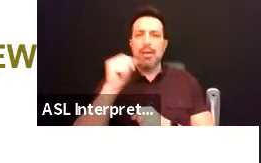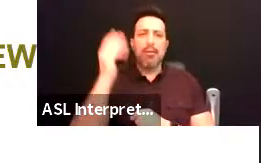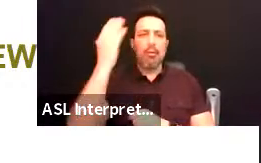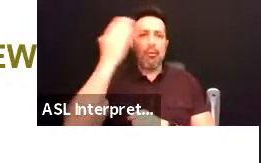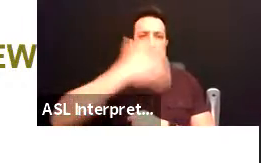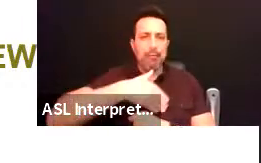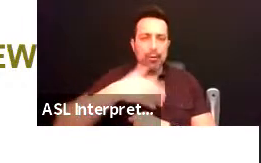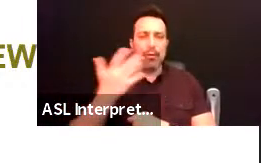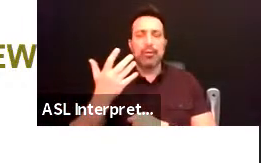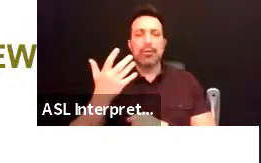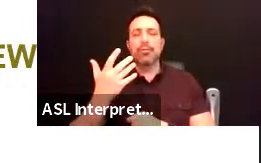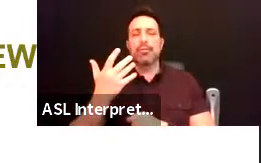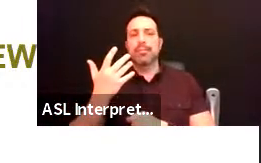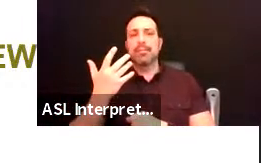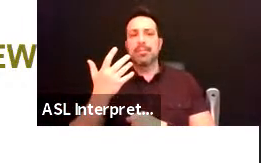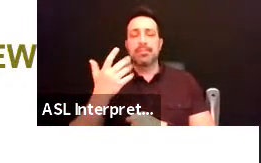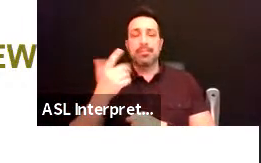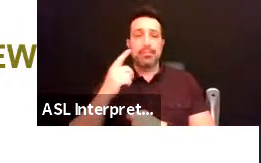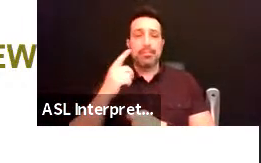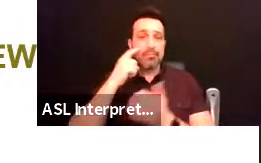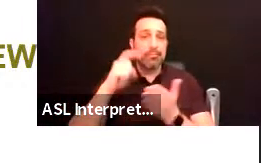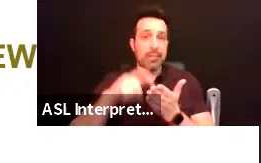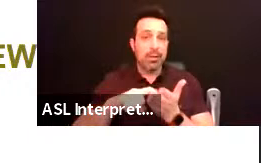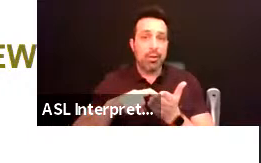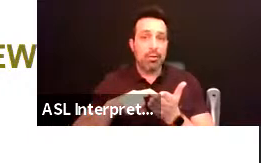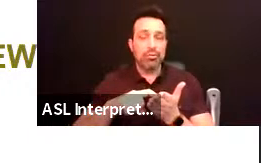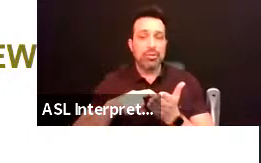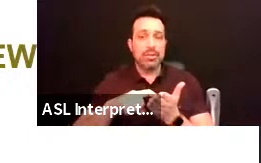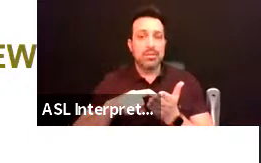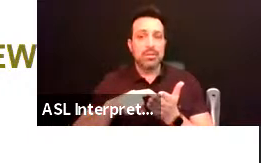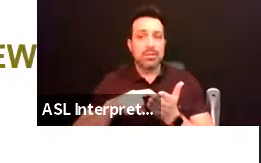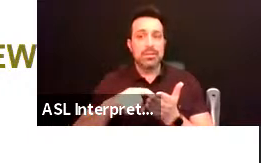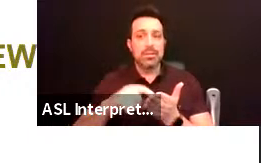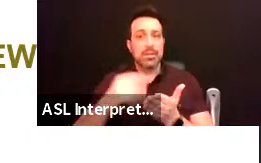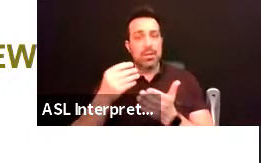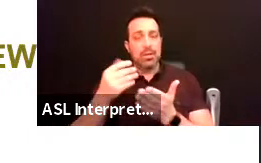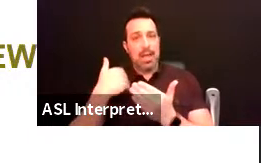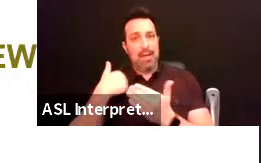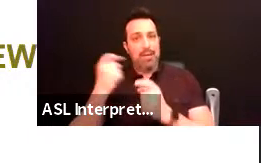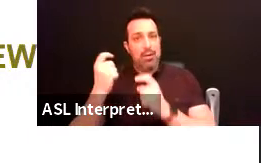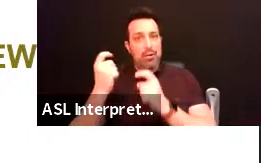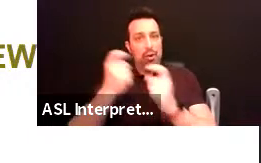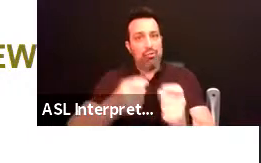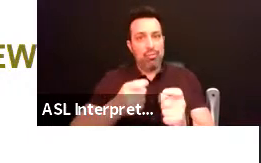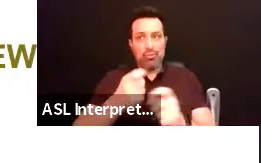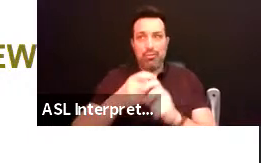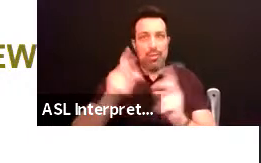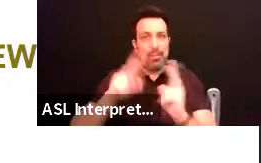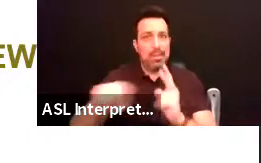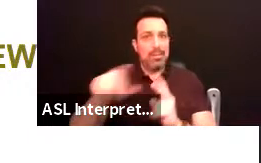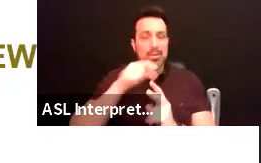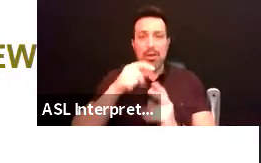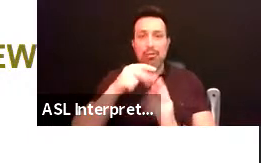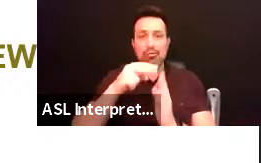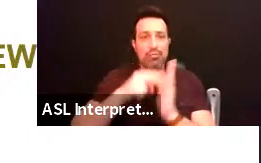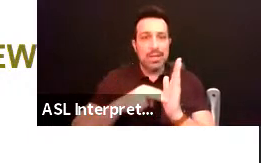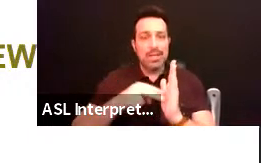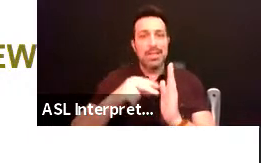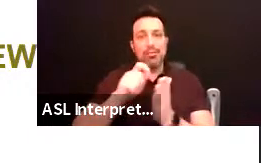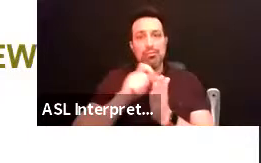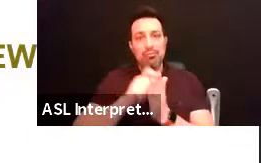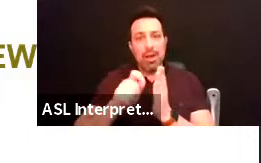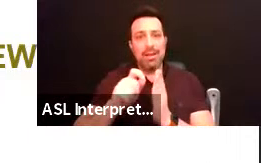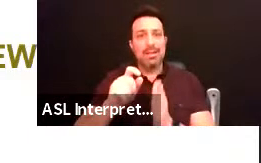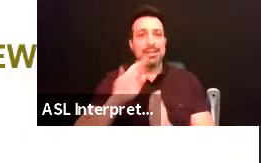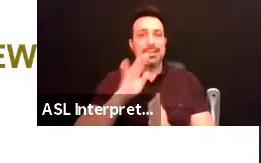overlooked were acknowledging having contributions from people who don't read, write, or speak